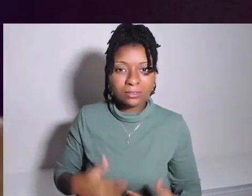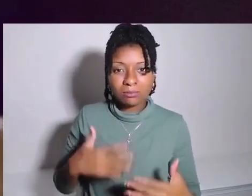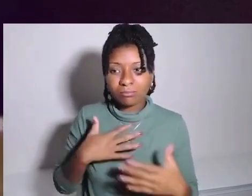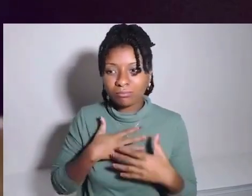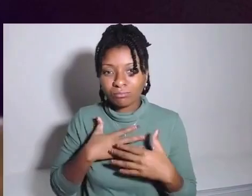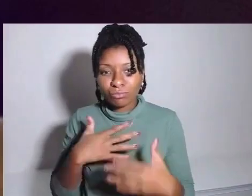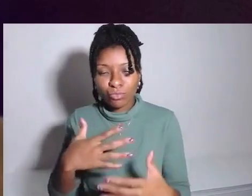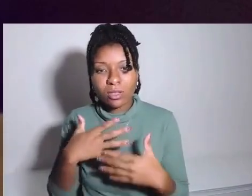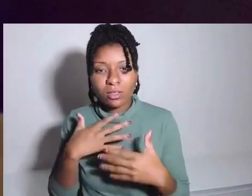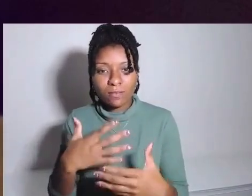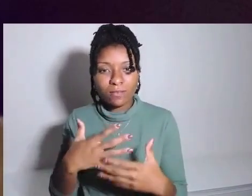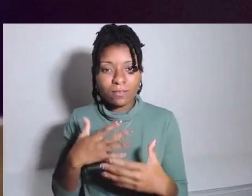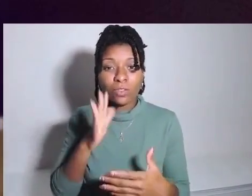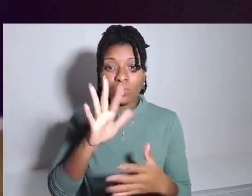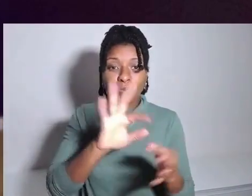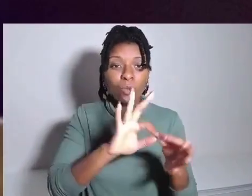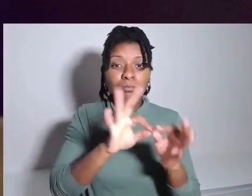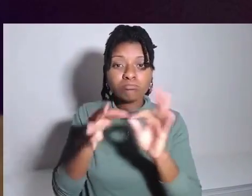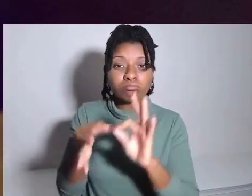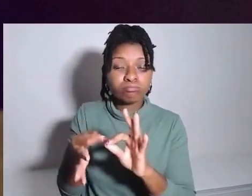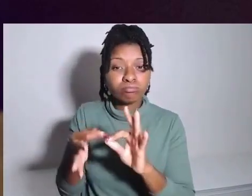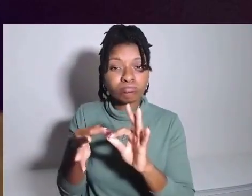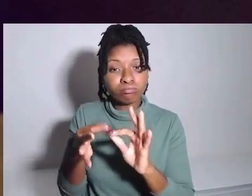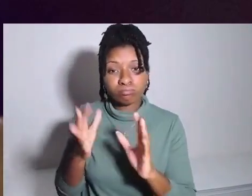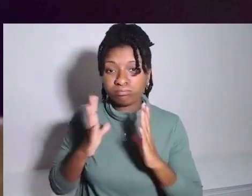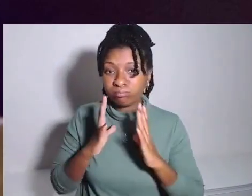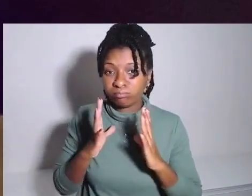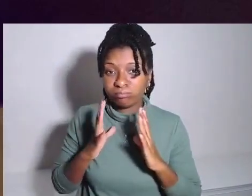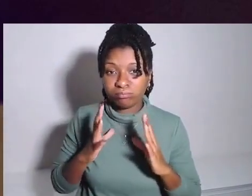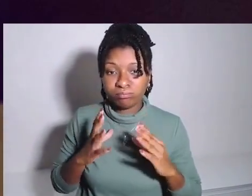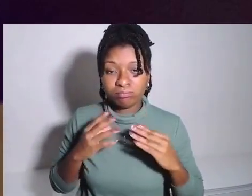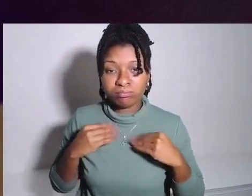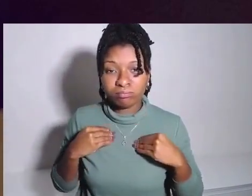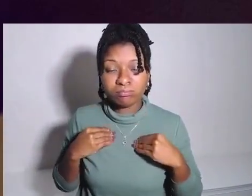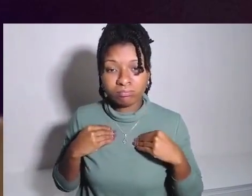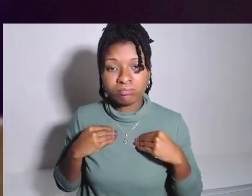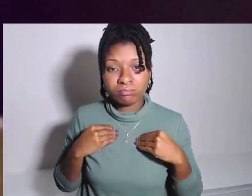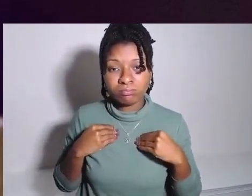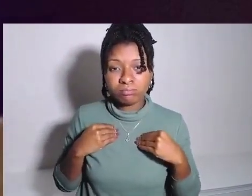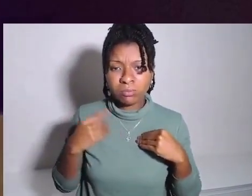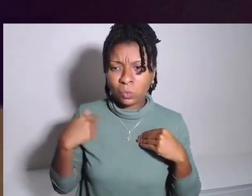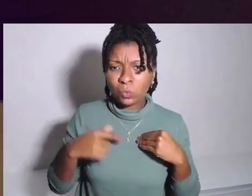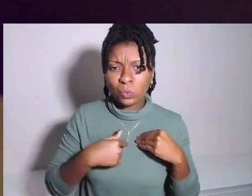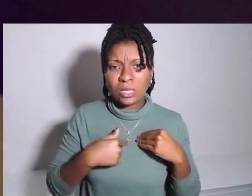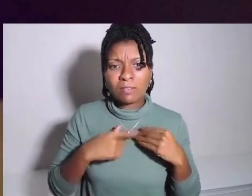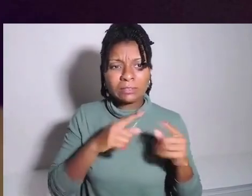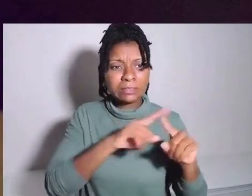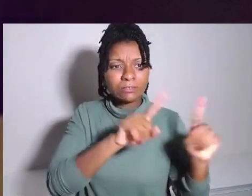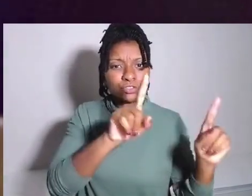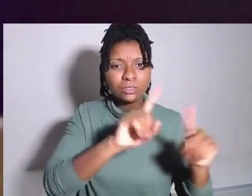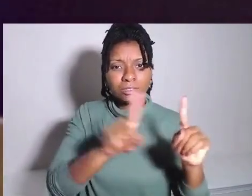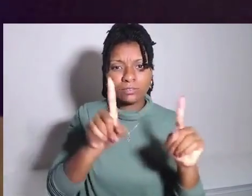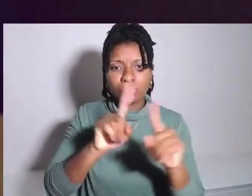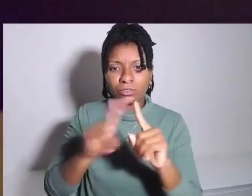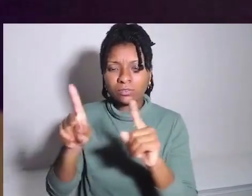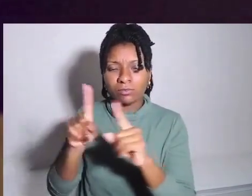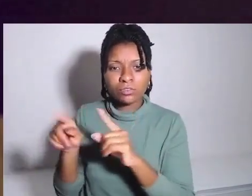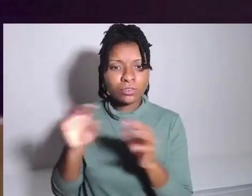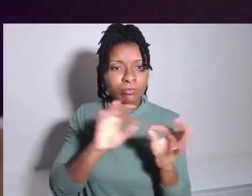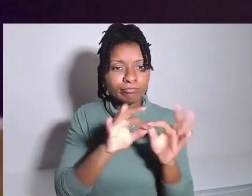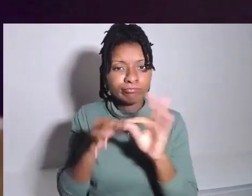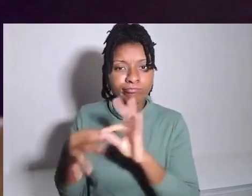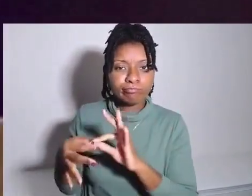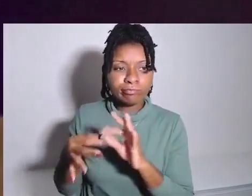for you, family, I understand that we have different relationships to language, to